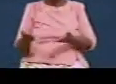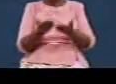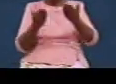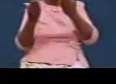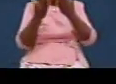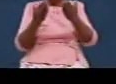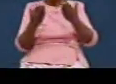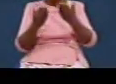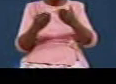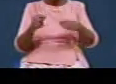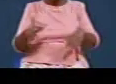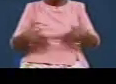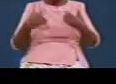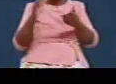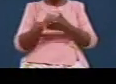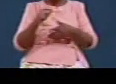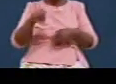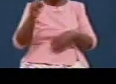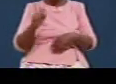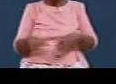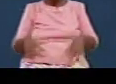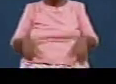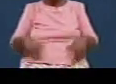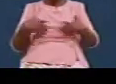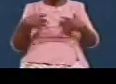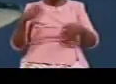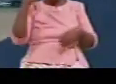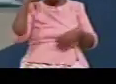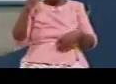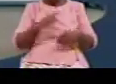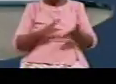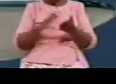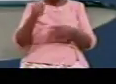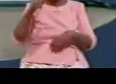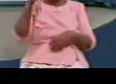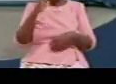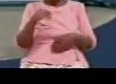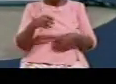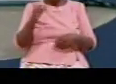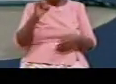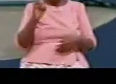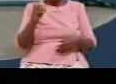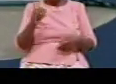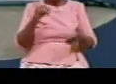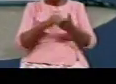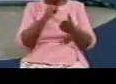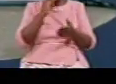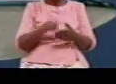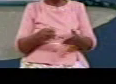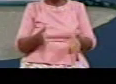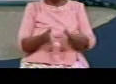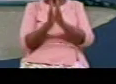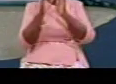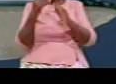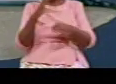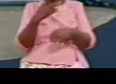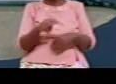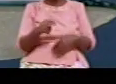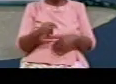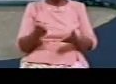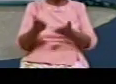life you ought to live for the glory of God. Moreover, it is required in stewards that a man